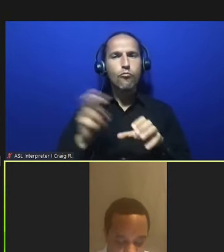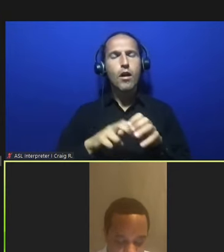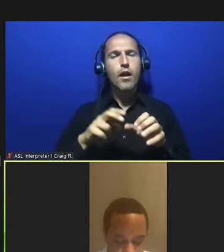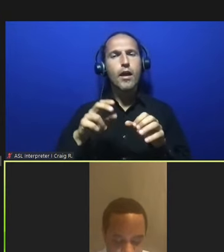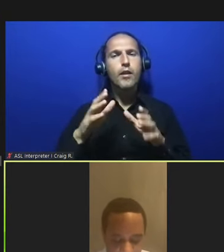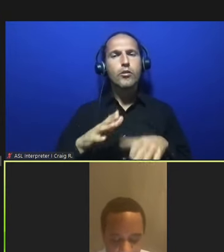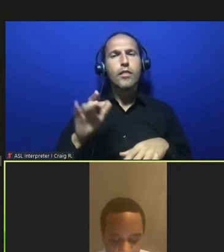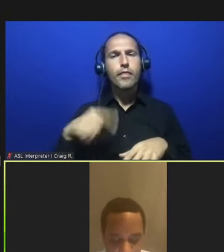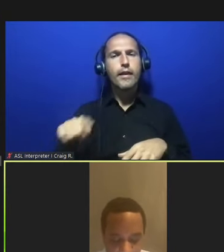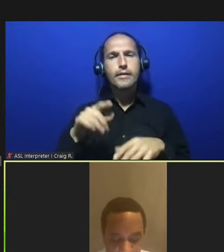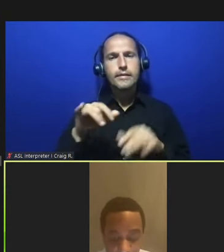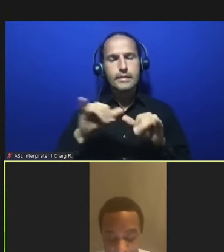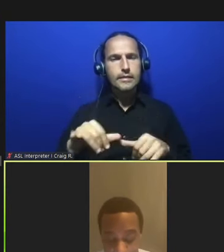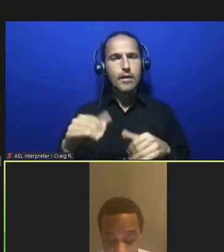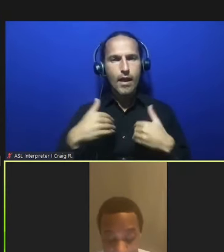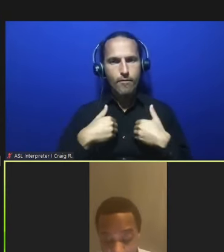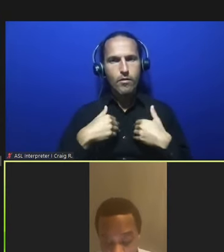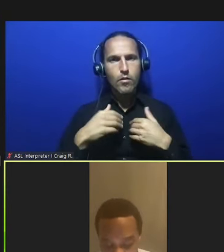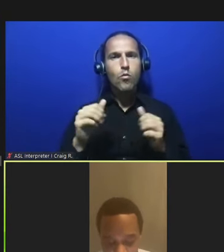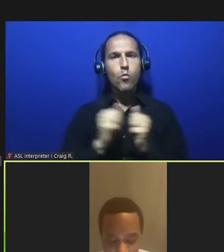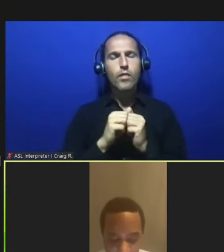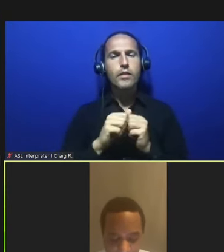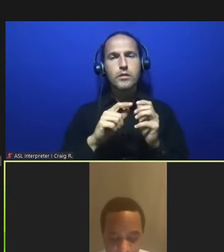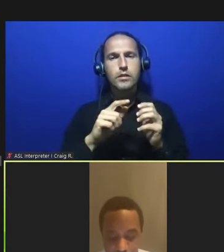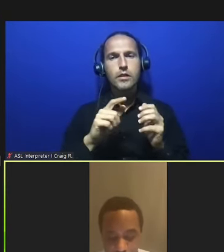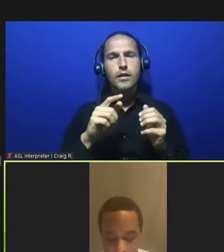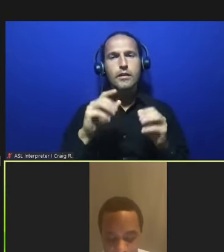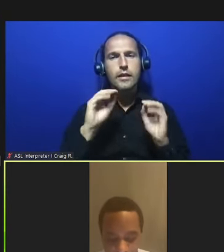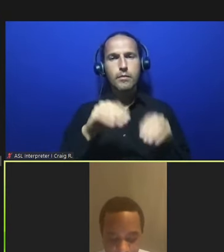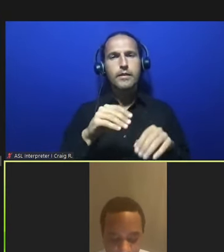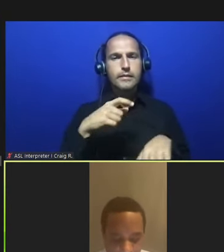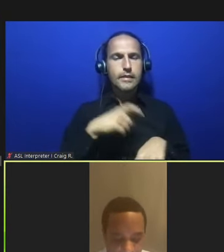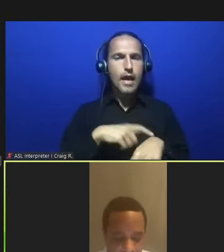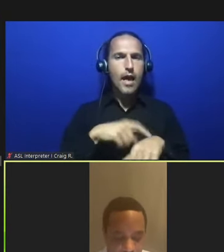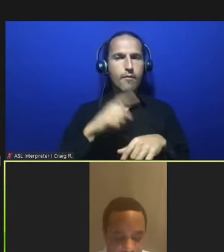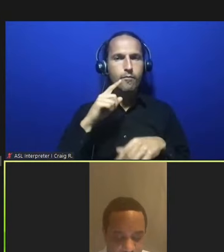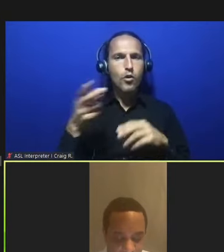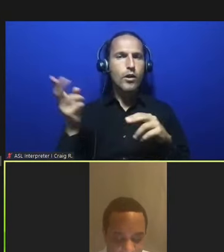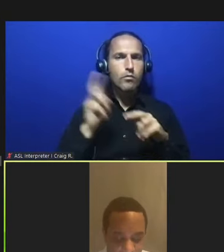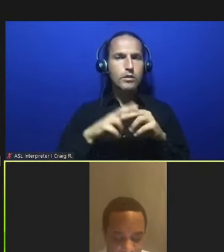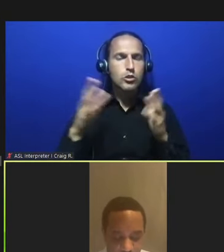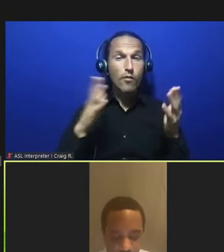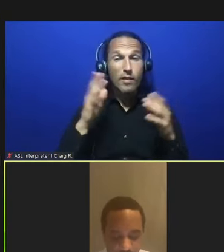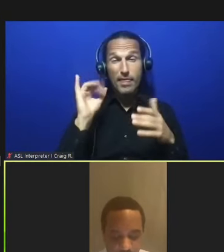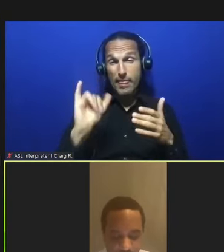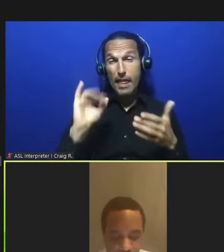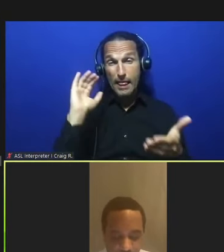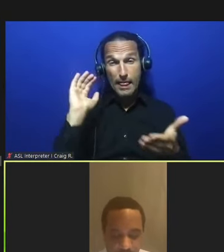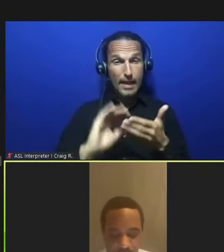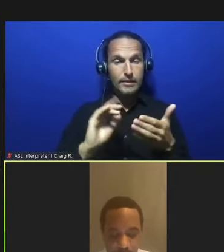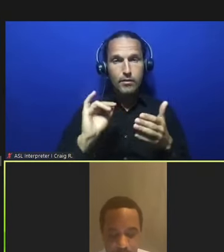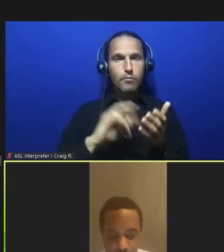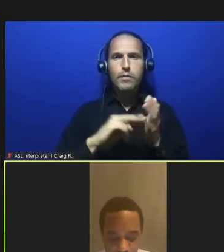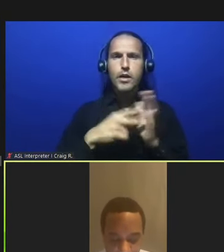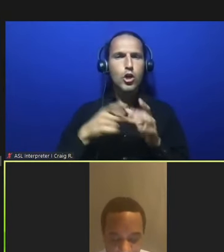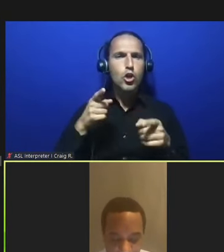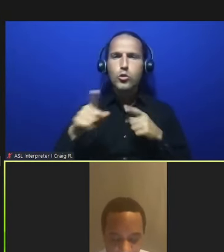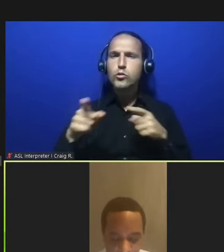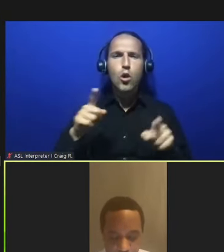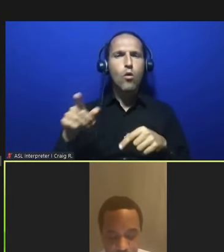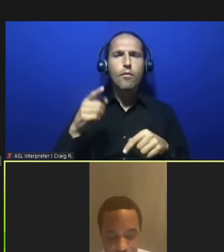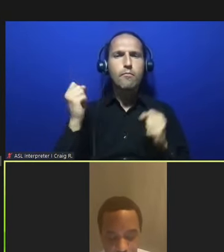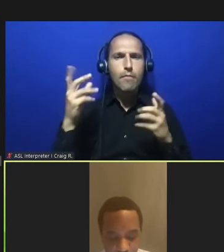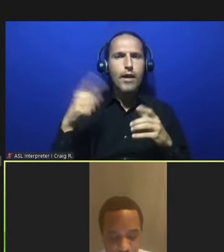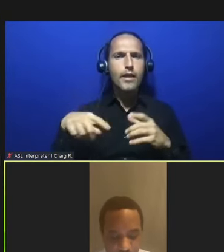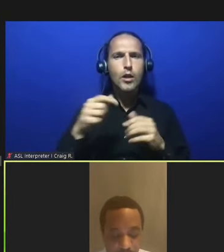would see, along with an implementation timeframe for increased services. Anything less is an insult to thousands of outer borough commuters